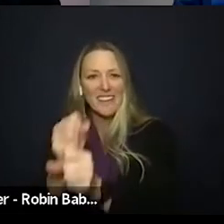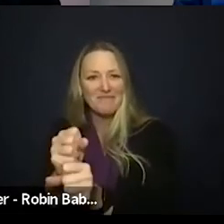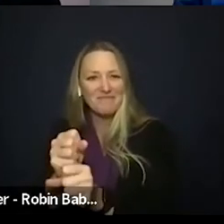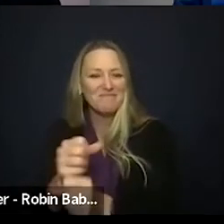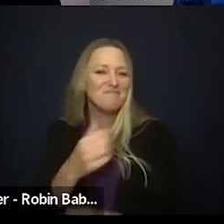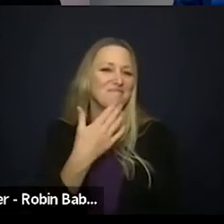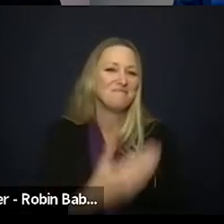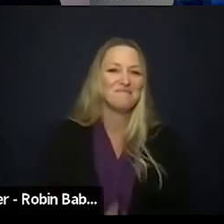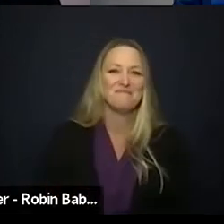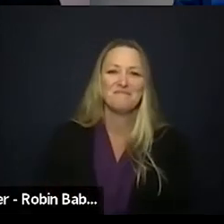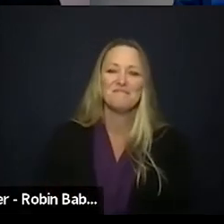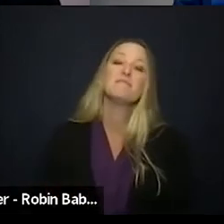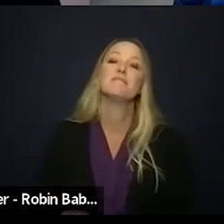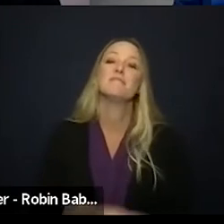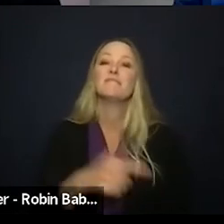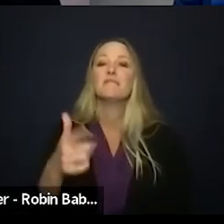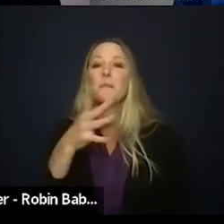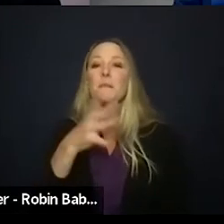alvarez